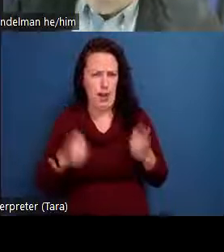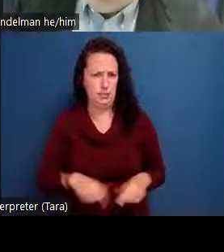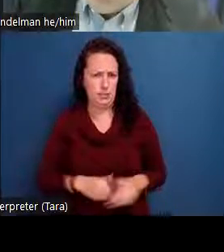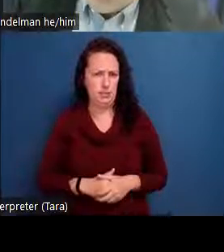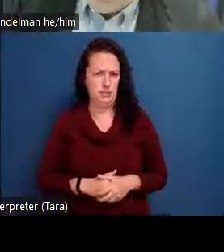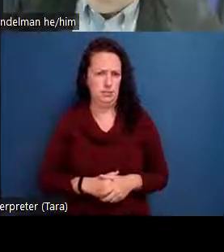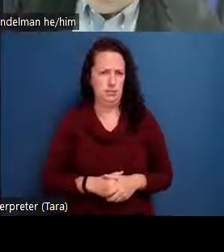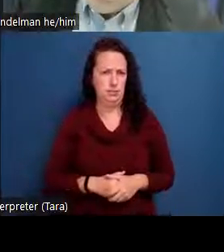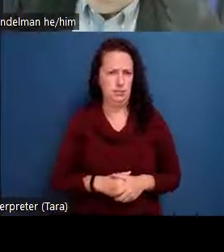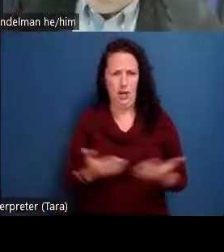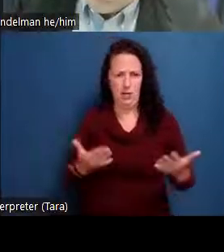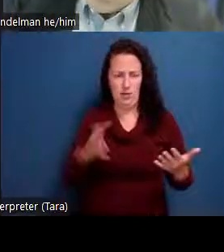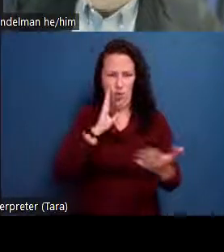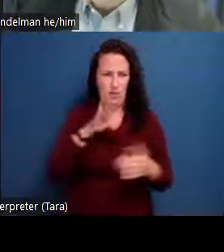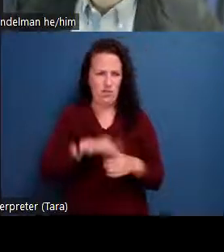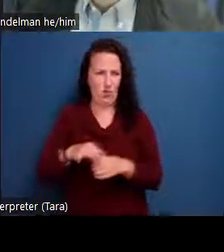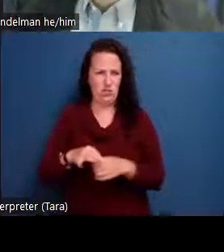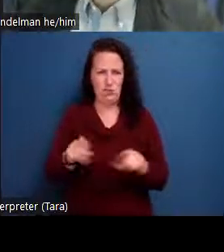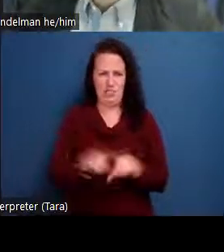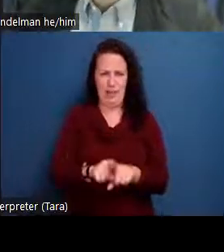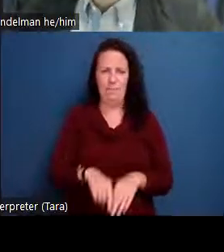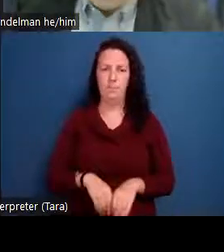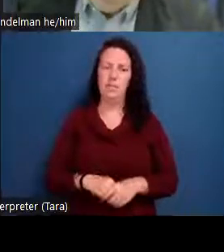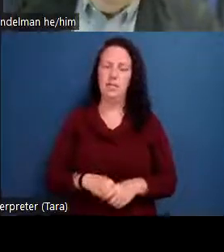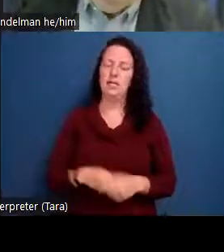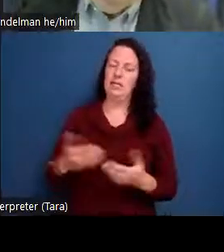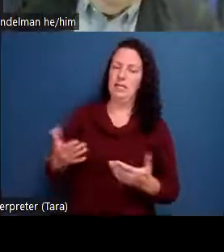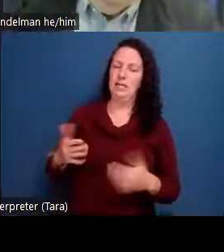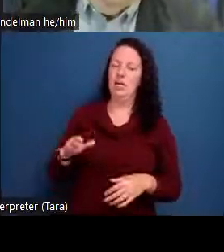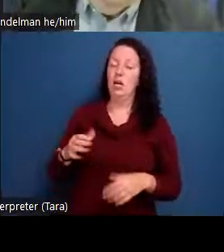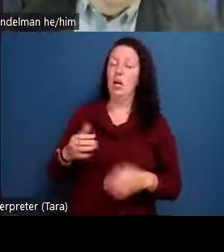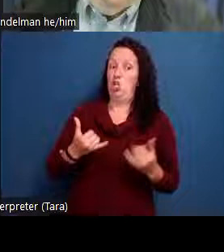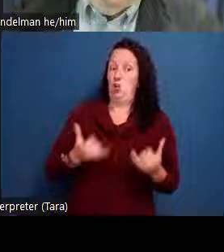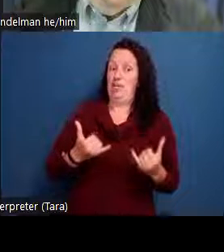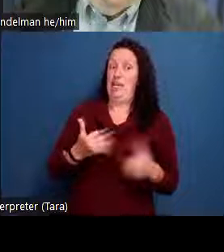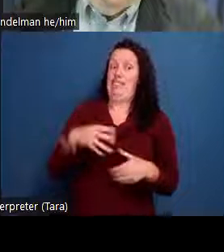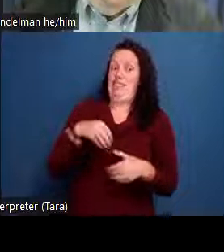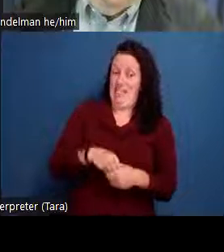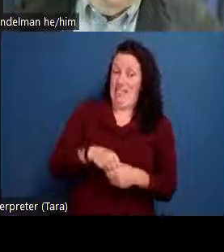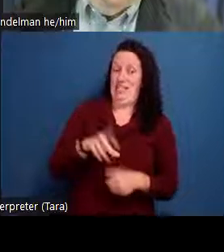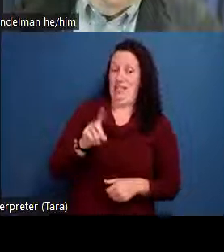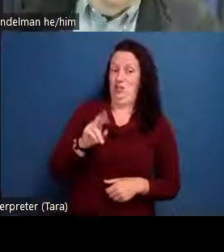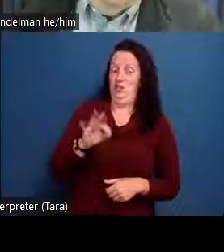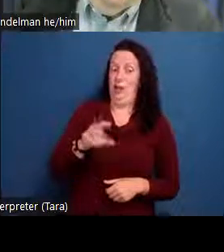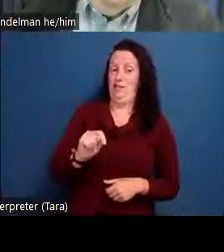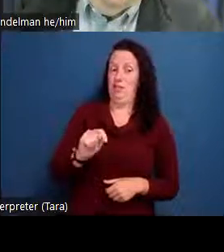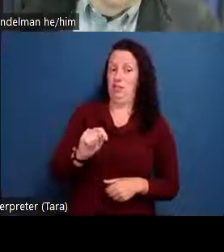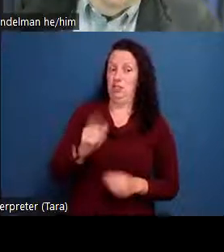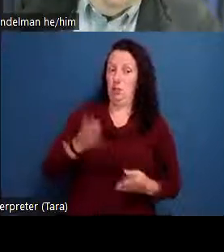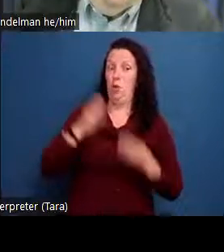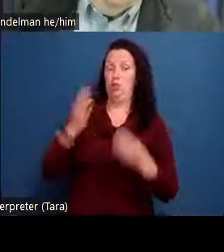Those same numbers. To answer your question, it's currently in the draft. So the motion was to strike it,